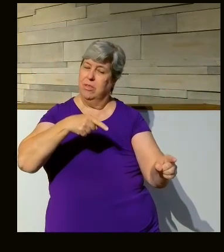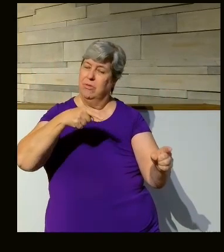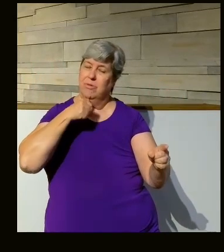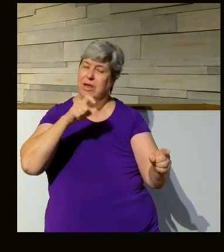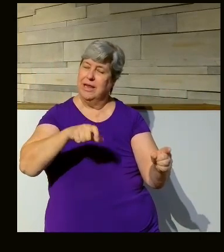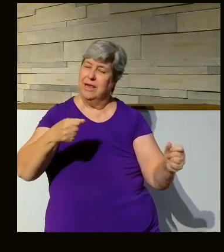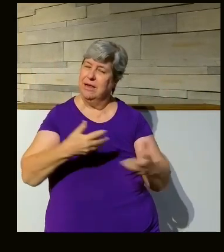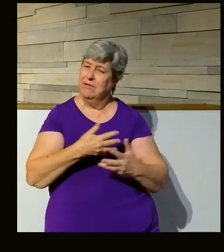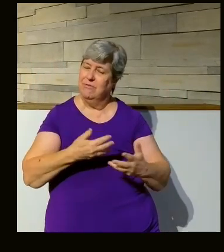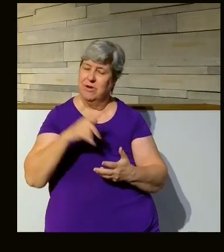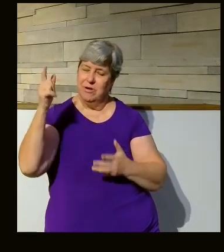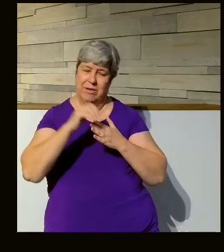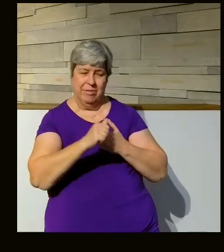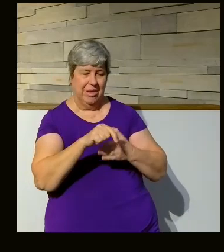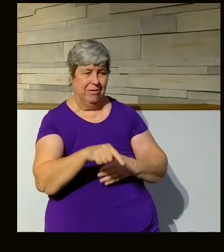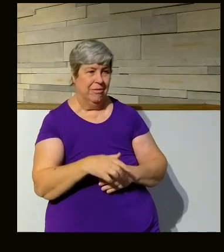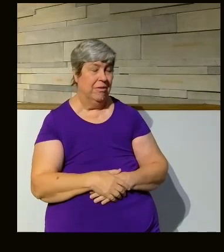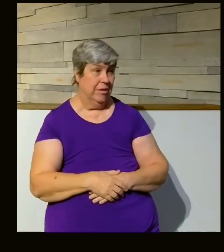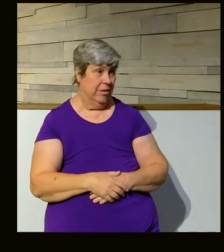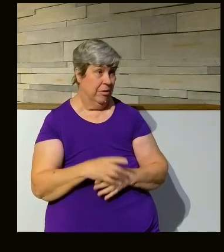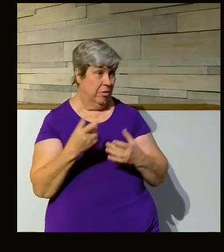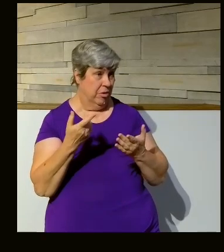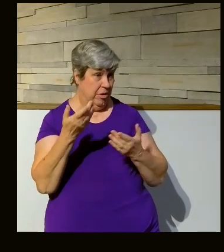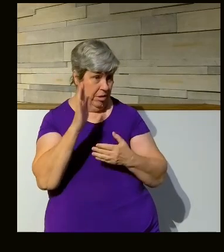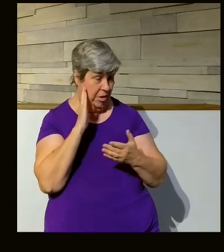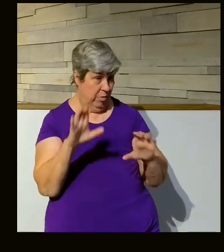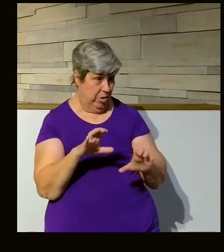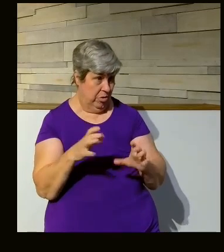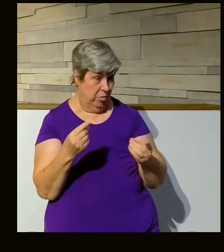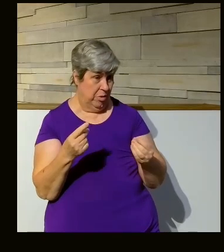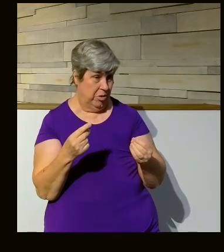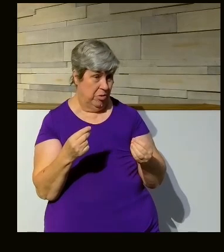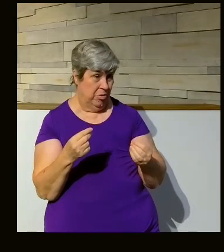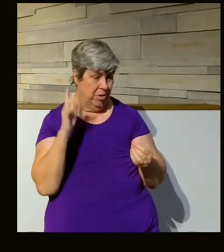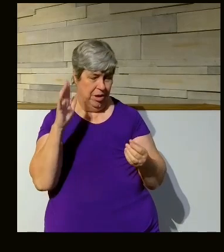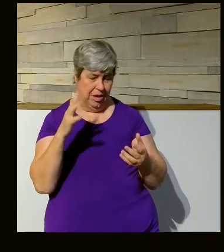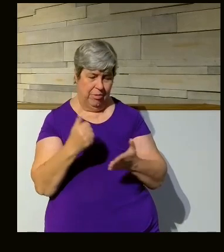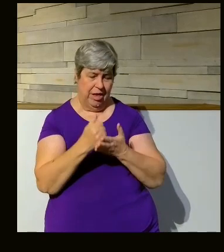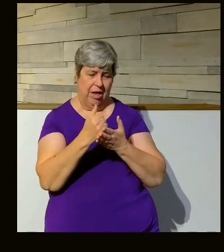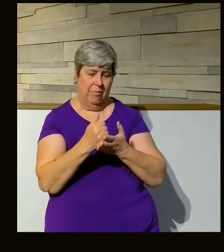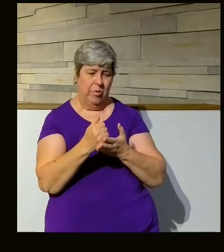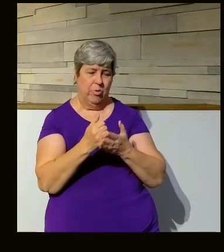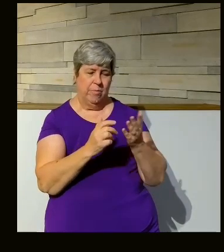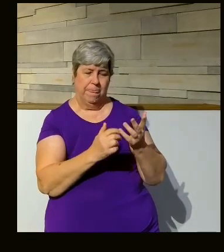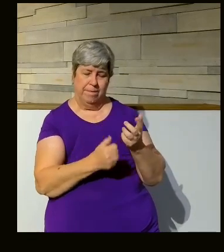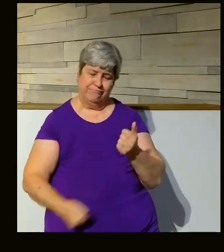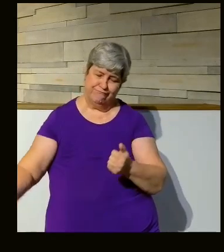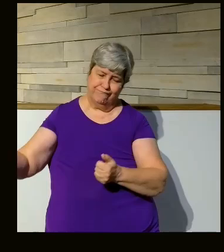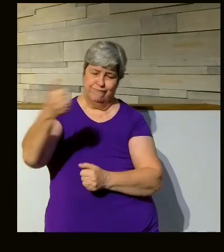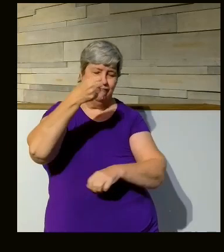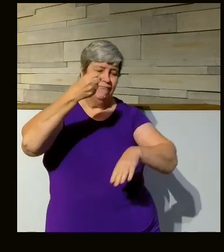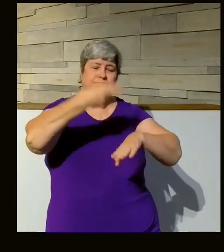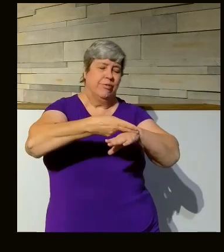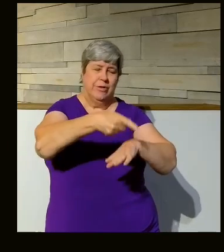fear. In fact, what God is going to do is that you are going to be able to soar above the fear. Your